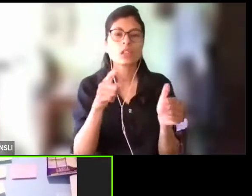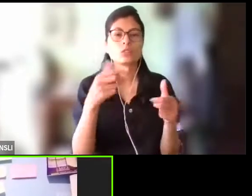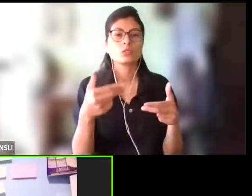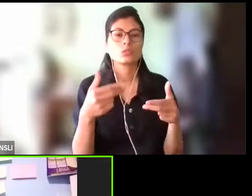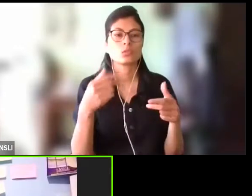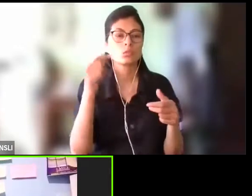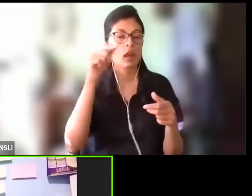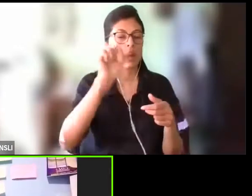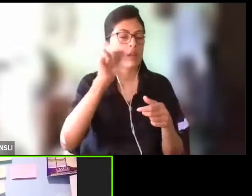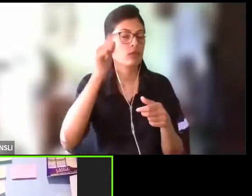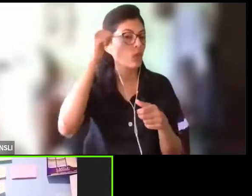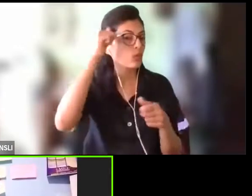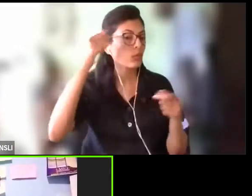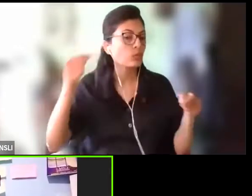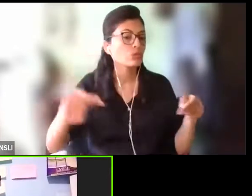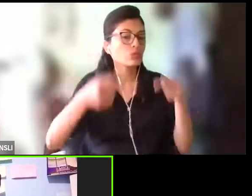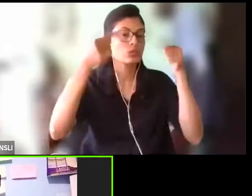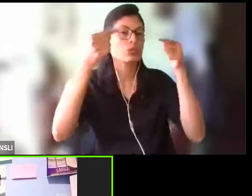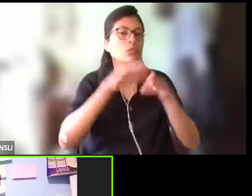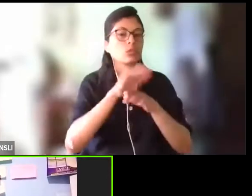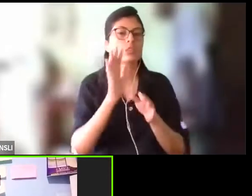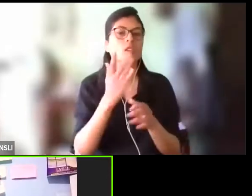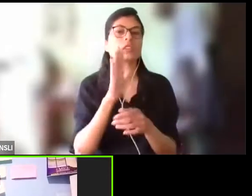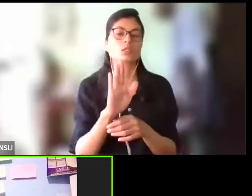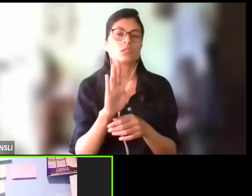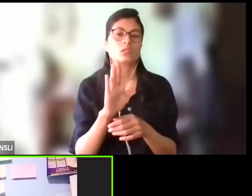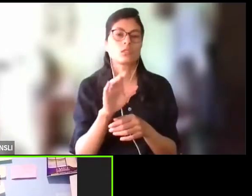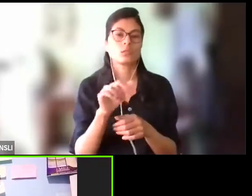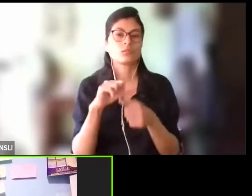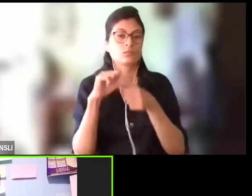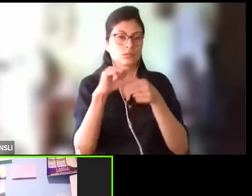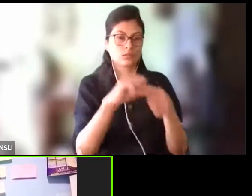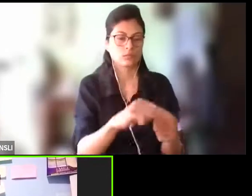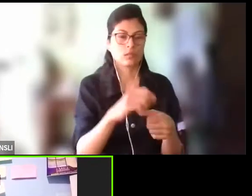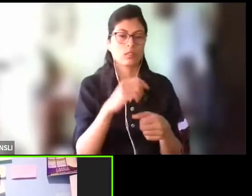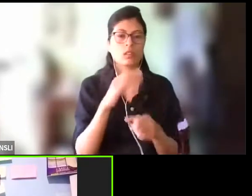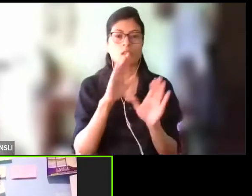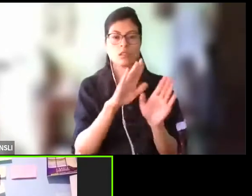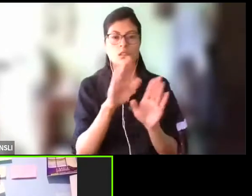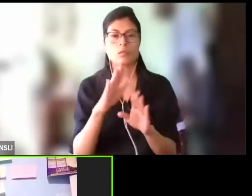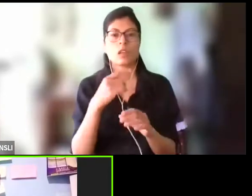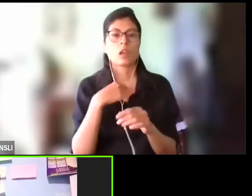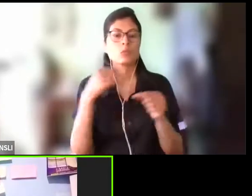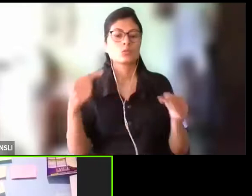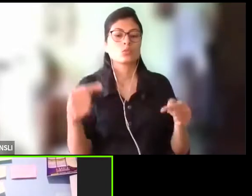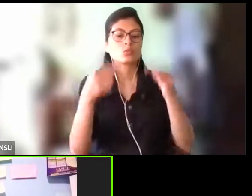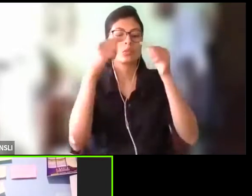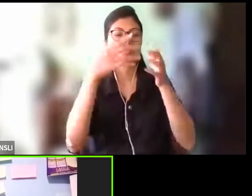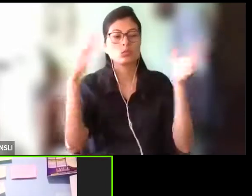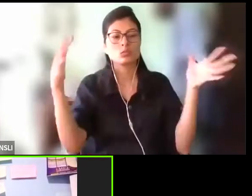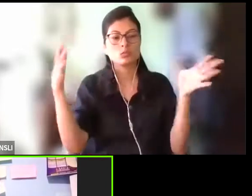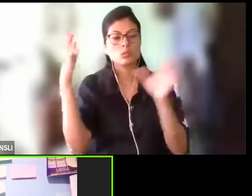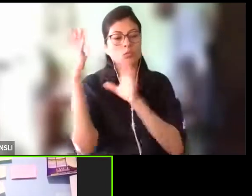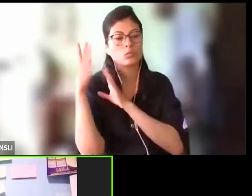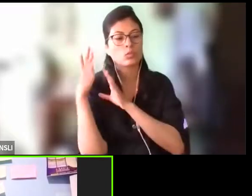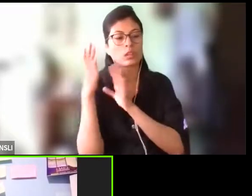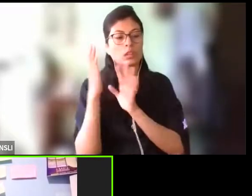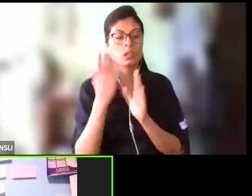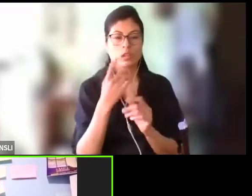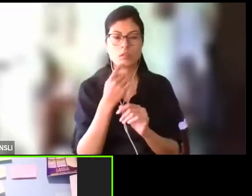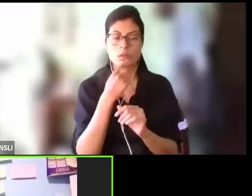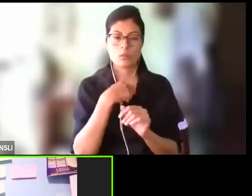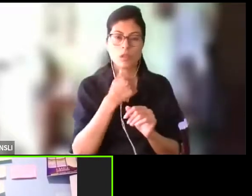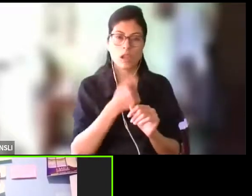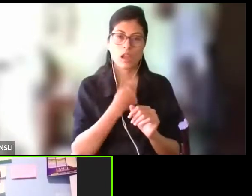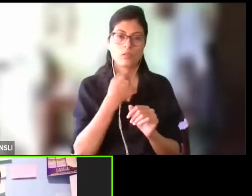One of the greatest challenges I've experienced working with women in this area is based on the fact that I'm a lady first, and I'm